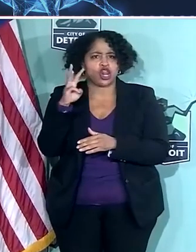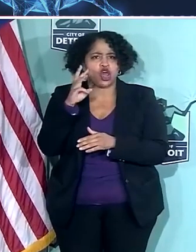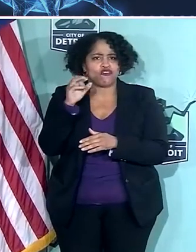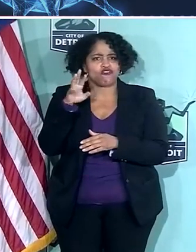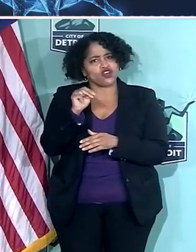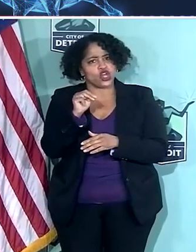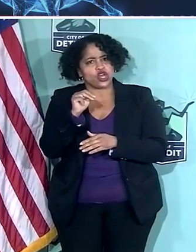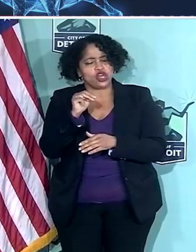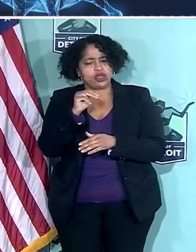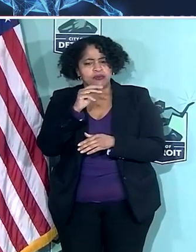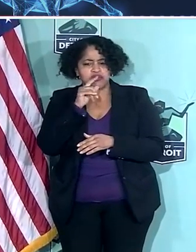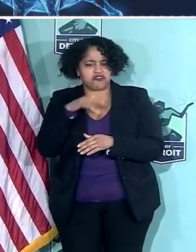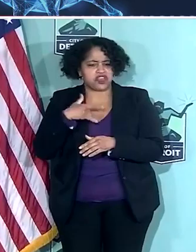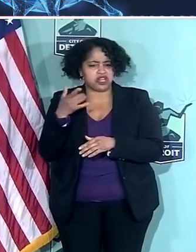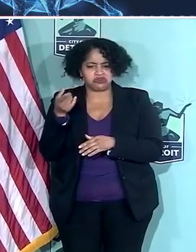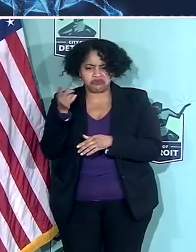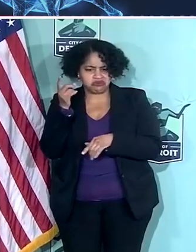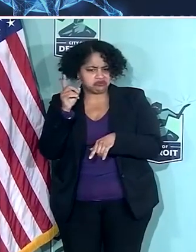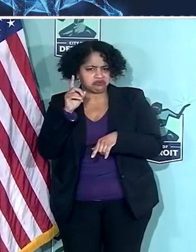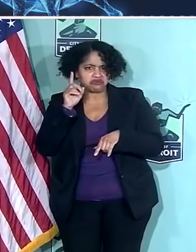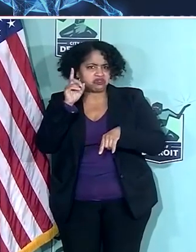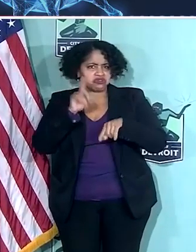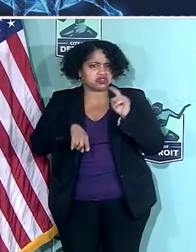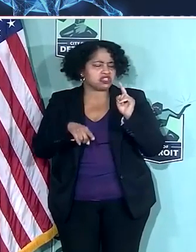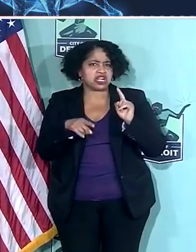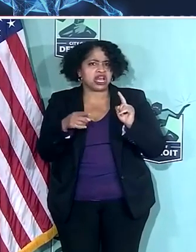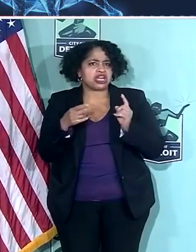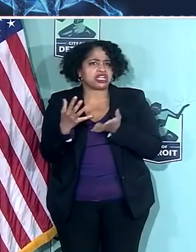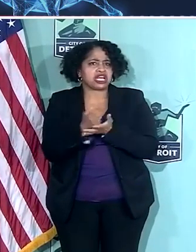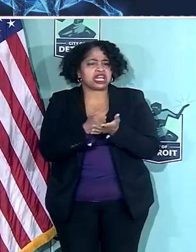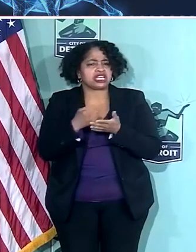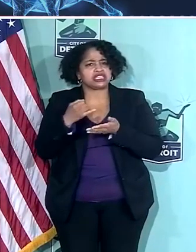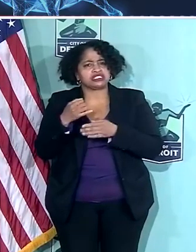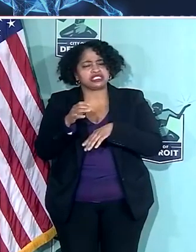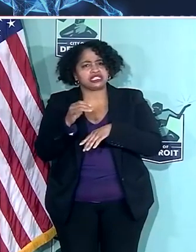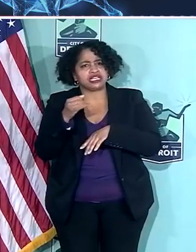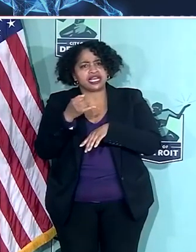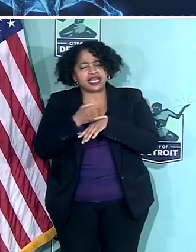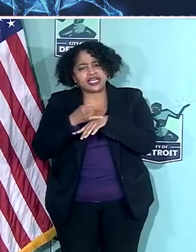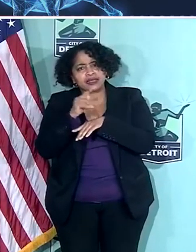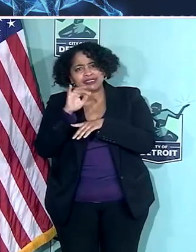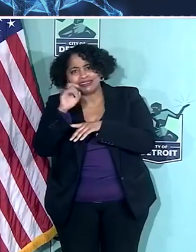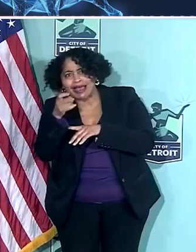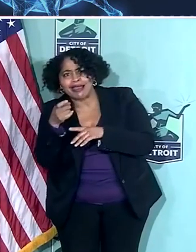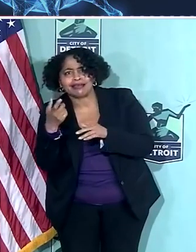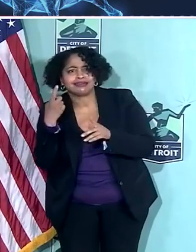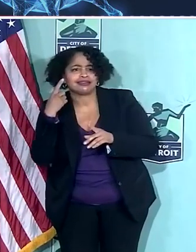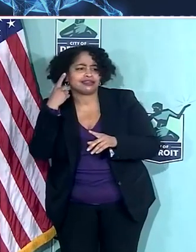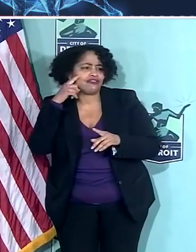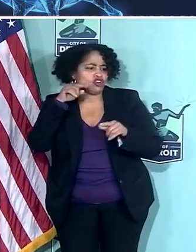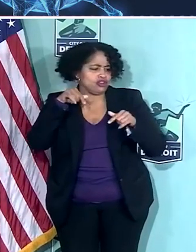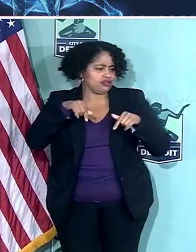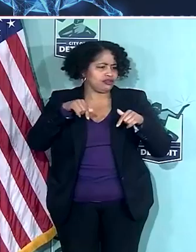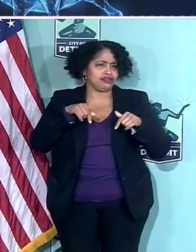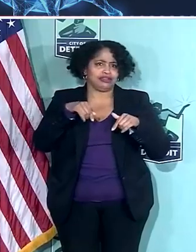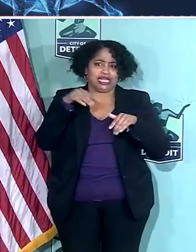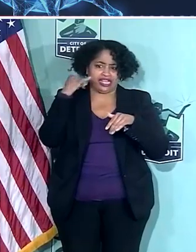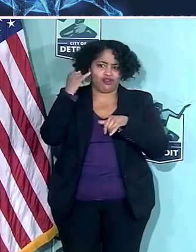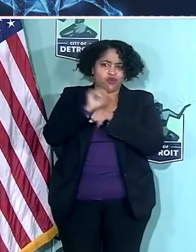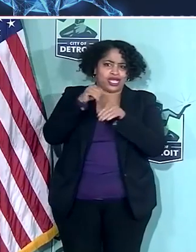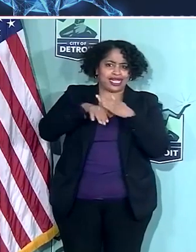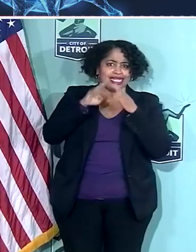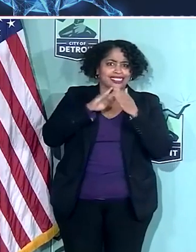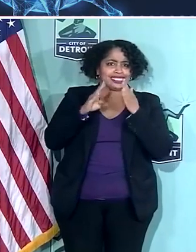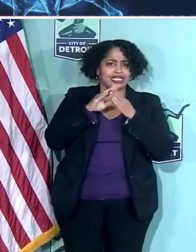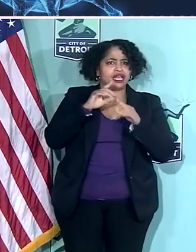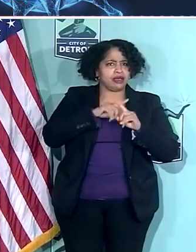collect income taxes on the work being done in this city. But the Supreme Court today unanimously ruled that our income tax